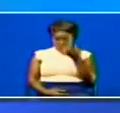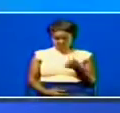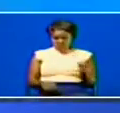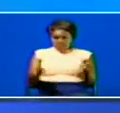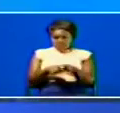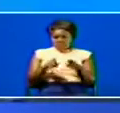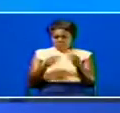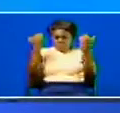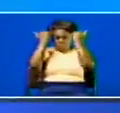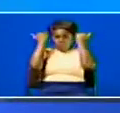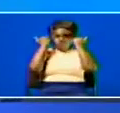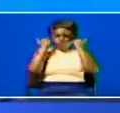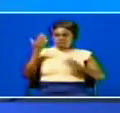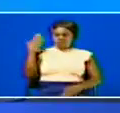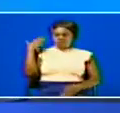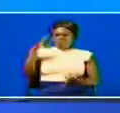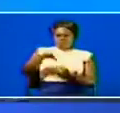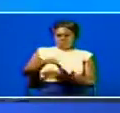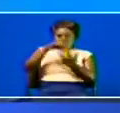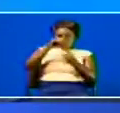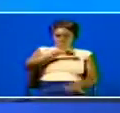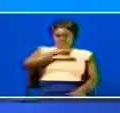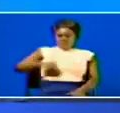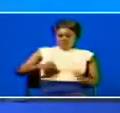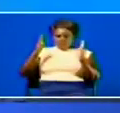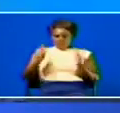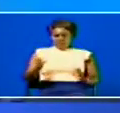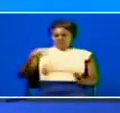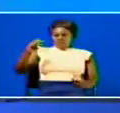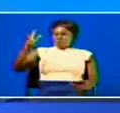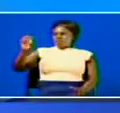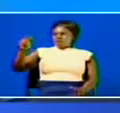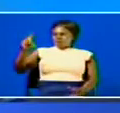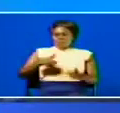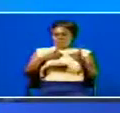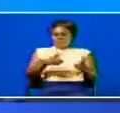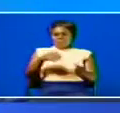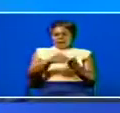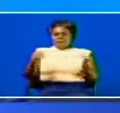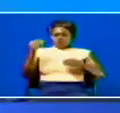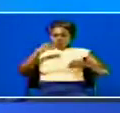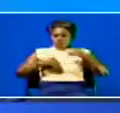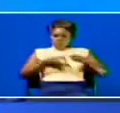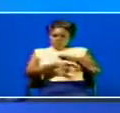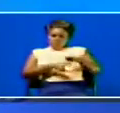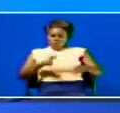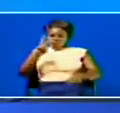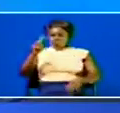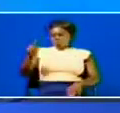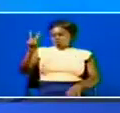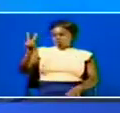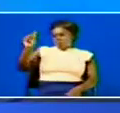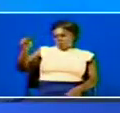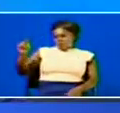In the corridors of justice, former nominated Senator Joy Gwendo has been charged in an anti-corruption court with the theft of 2.2 million